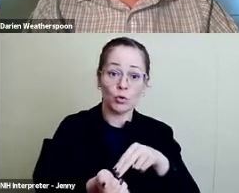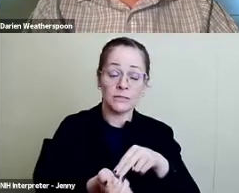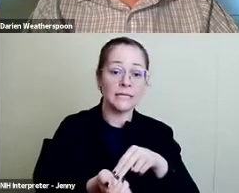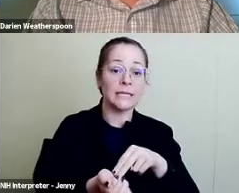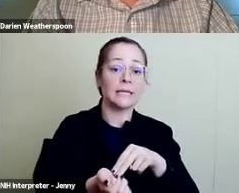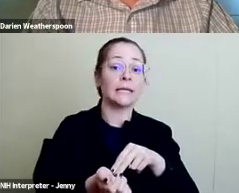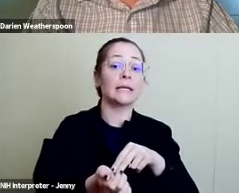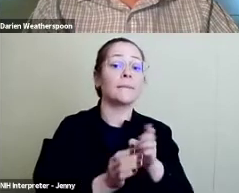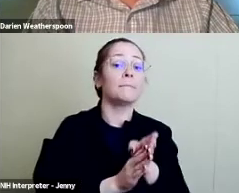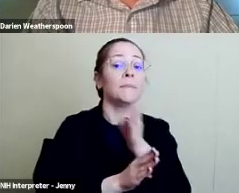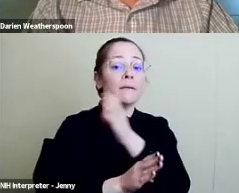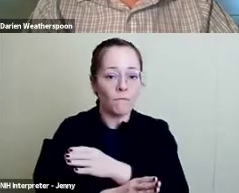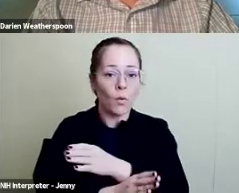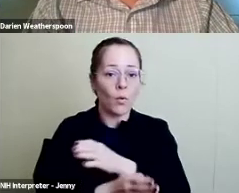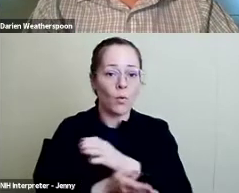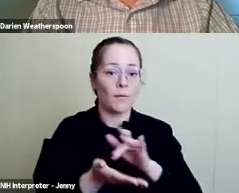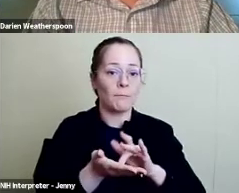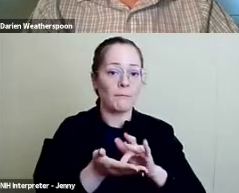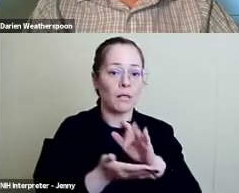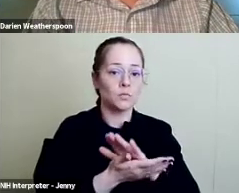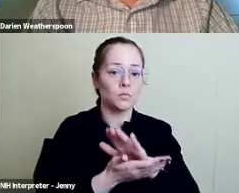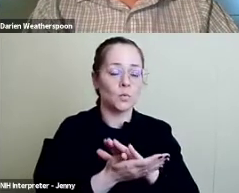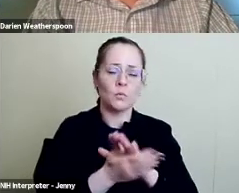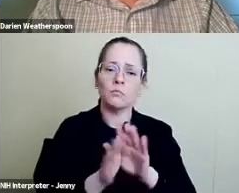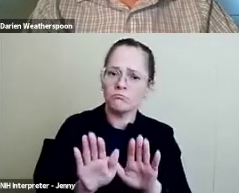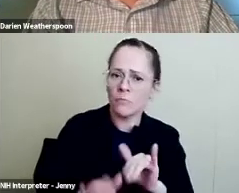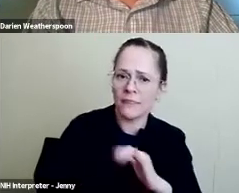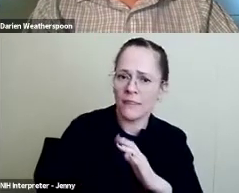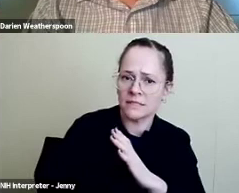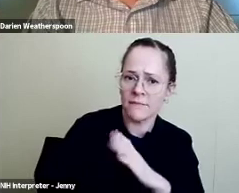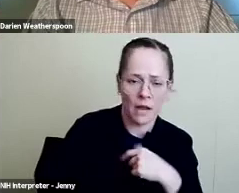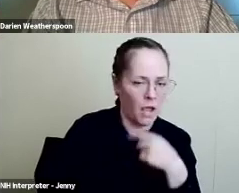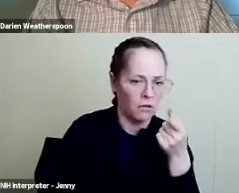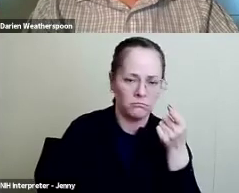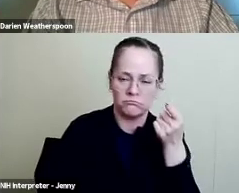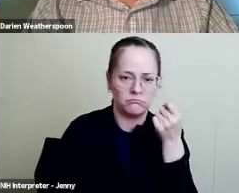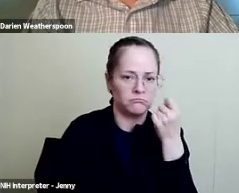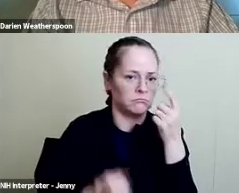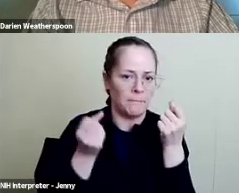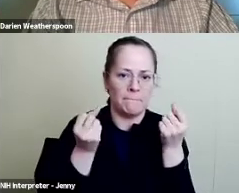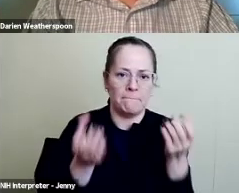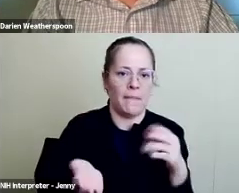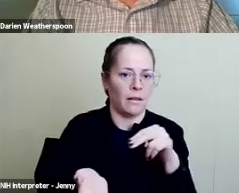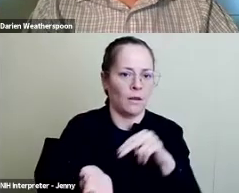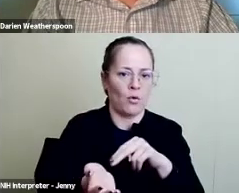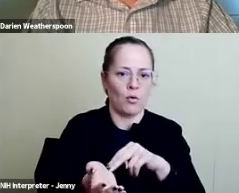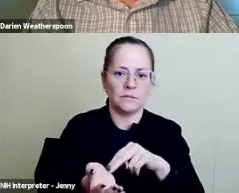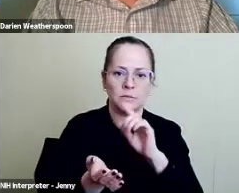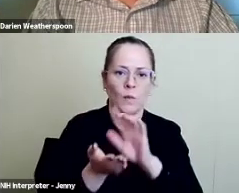medical school. While that's fine, and I know plenty of nurses who become physicians